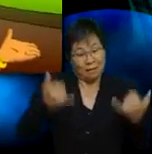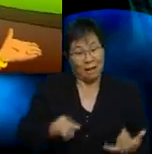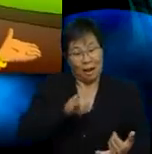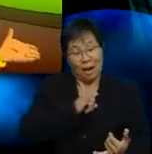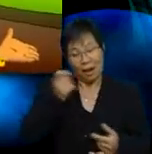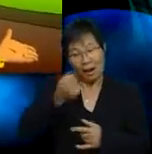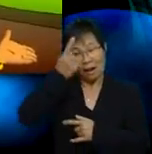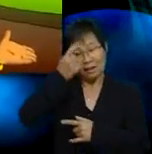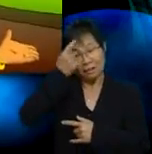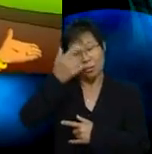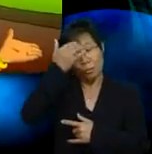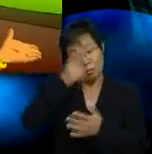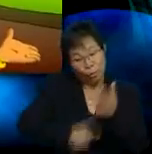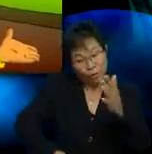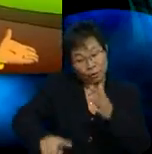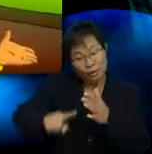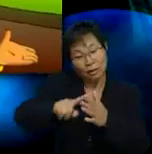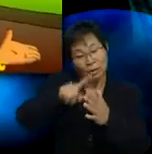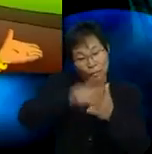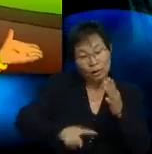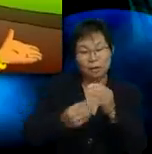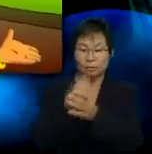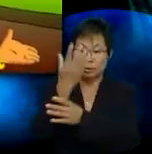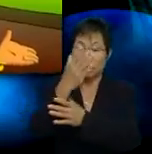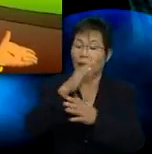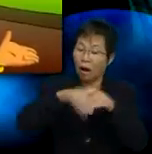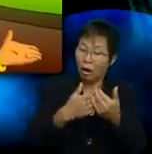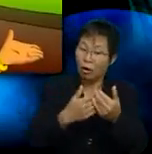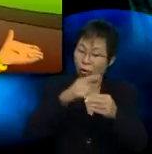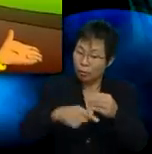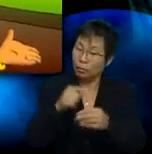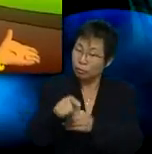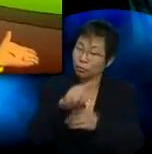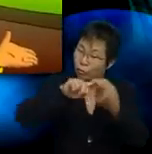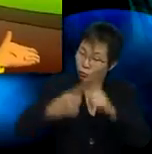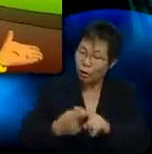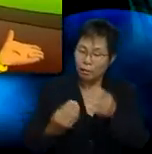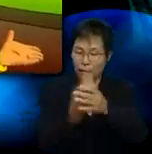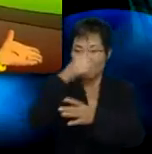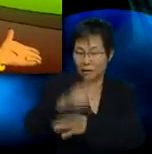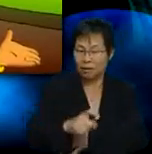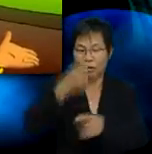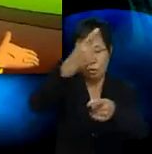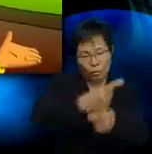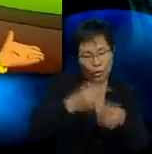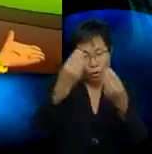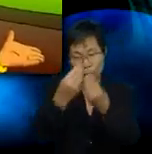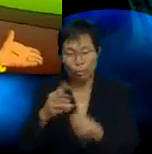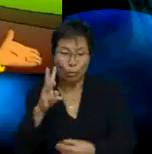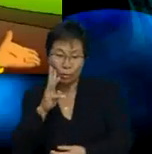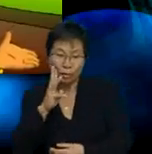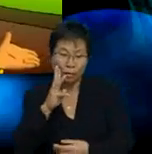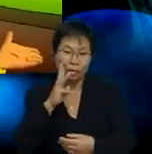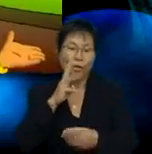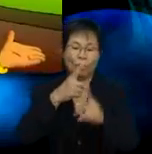Now I understand what is plants. How about you, friends? Plants need the right amounts